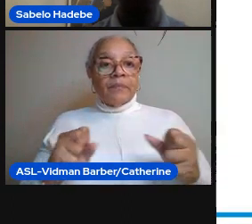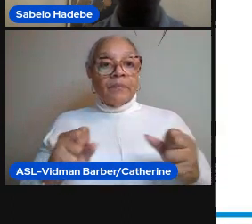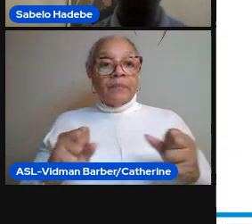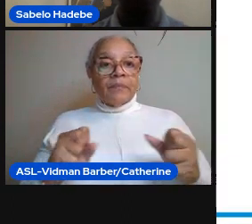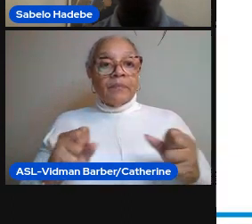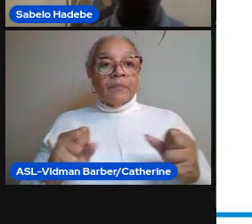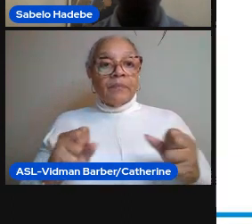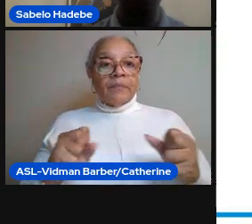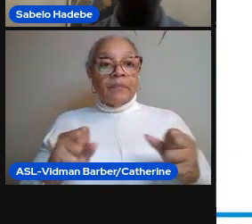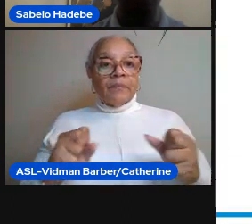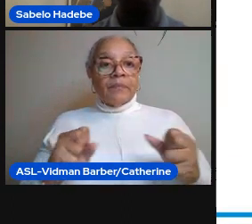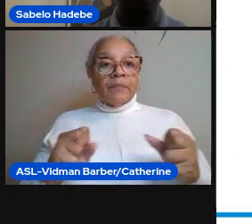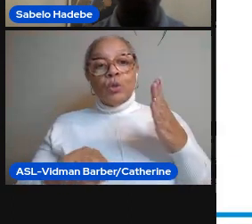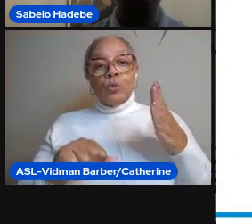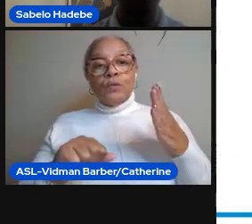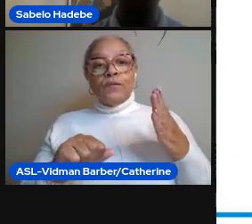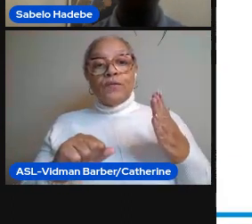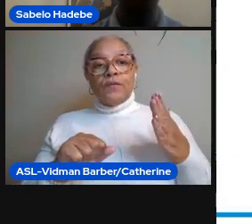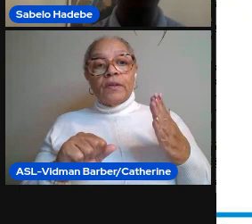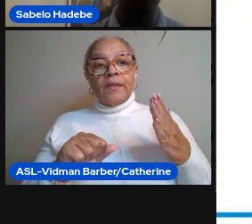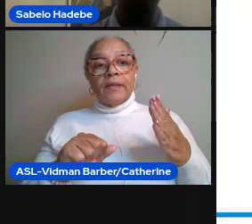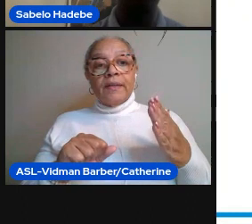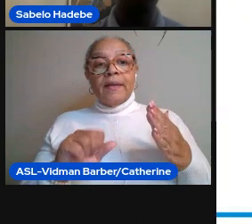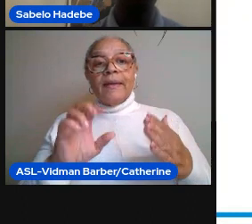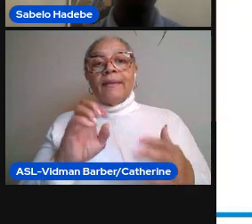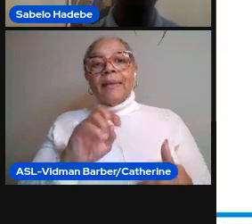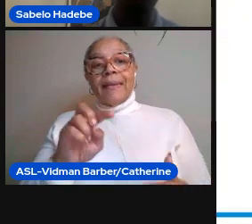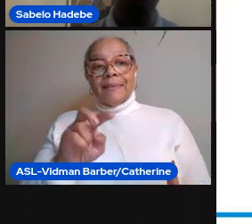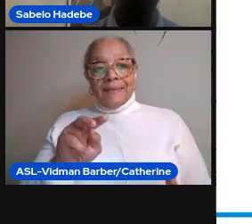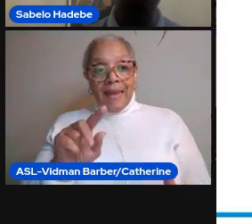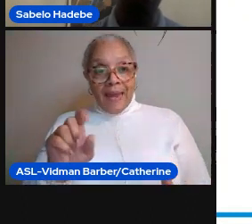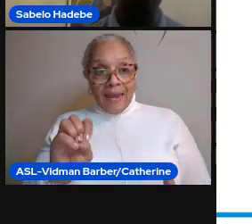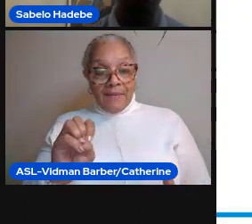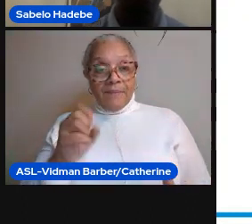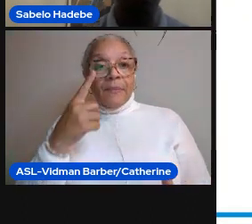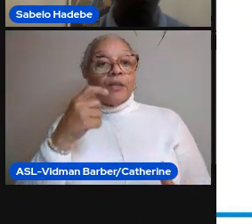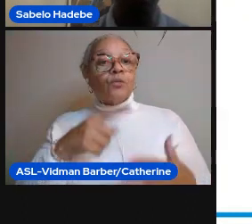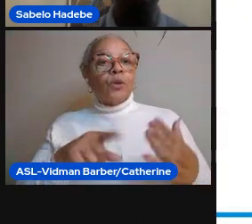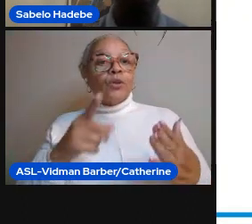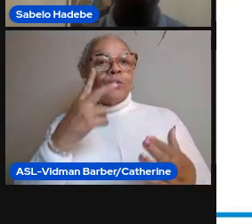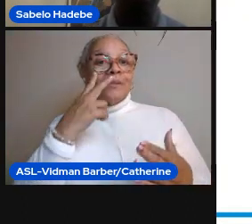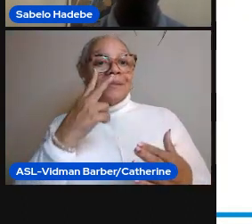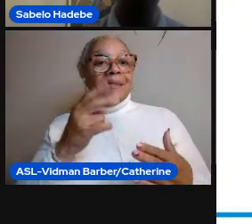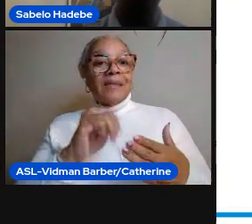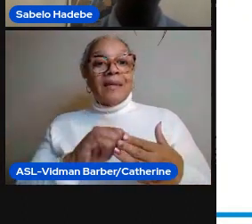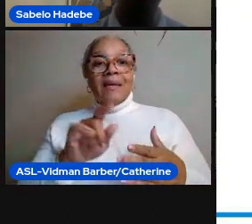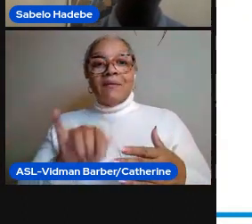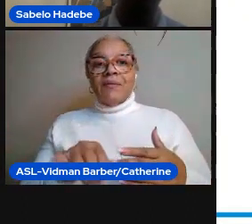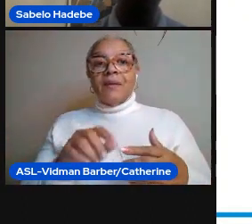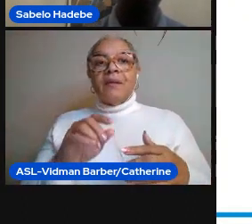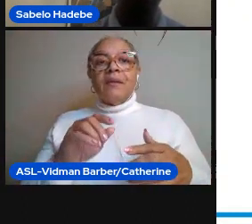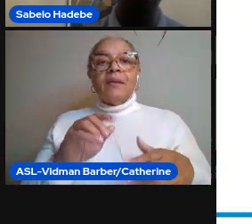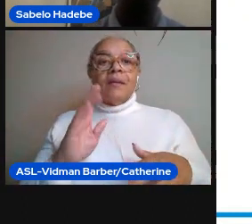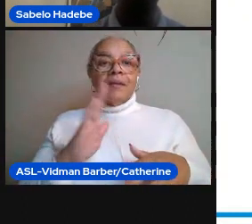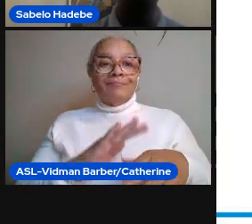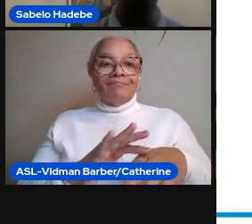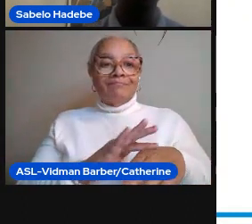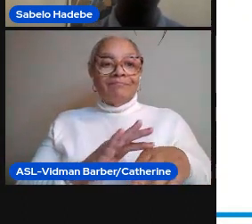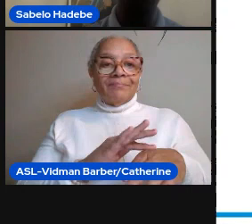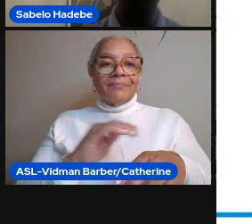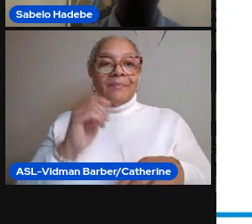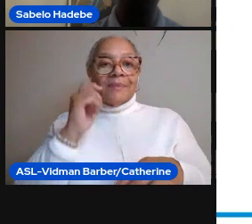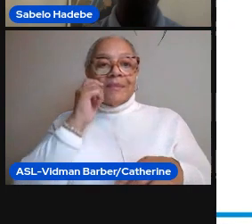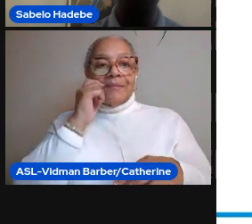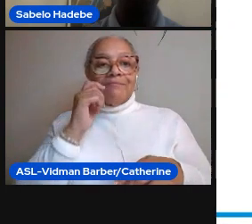remove the enzyme, because essentially this is what we are seeing in atopic dermatitis, is that you remove the enzyme, you